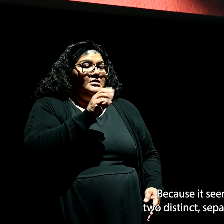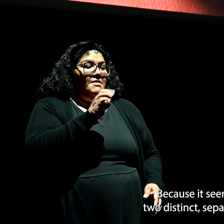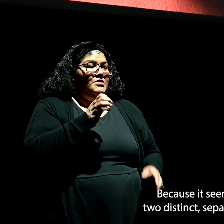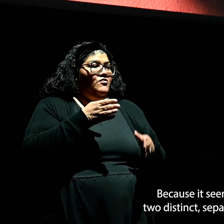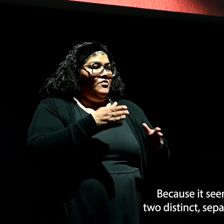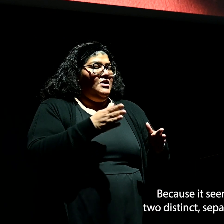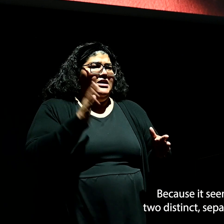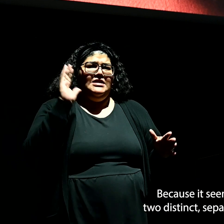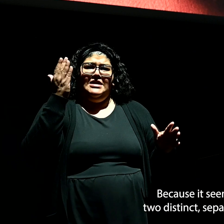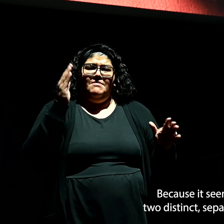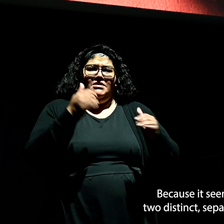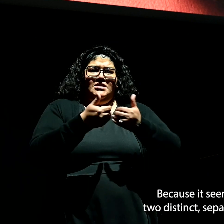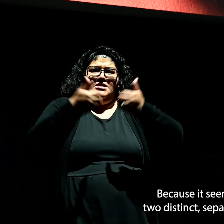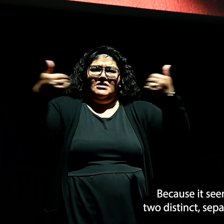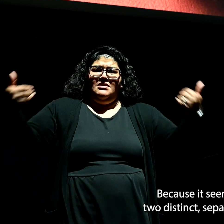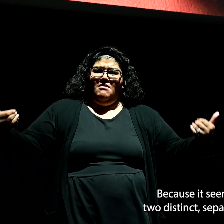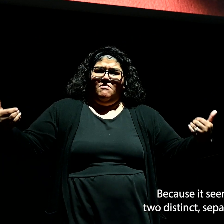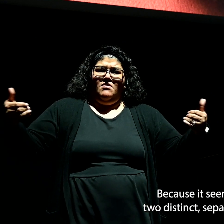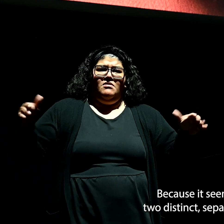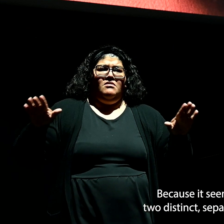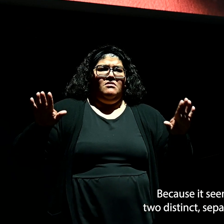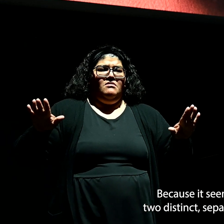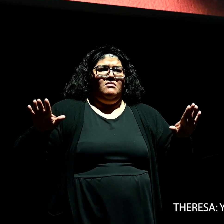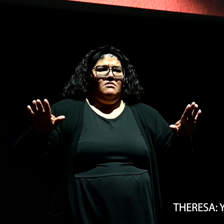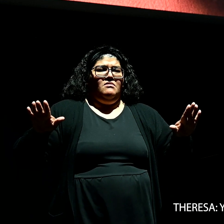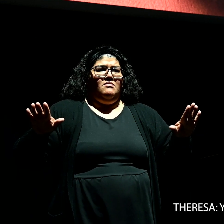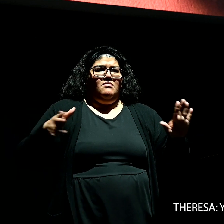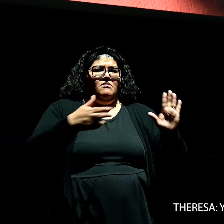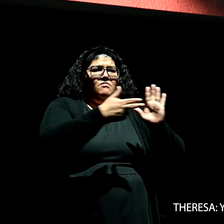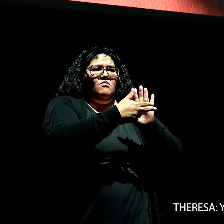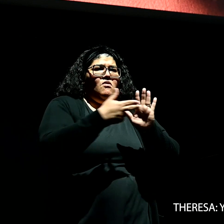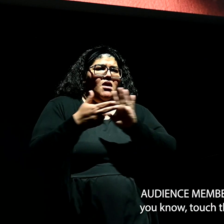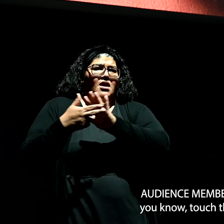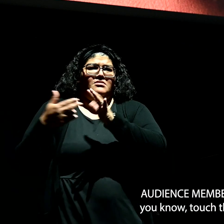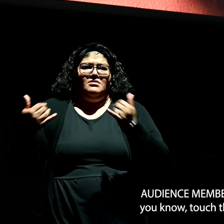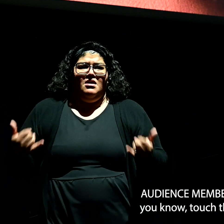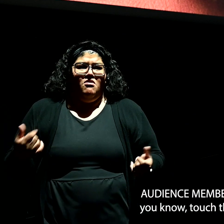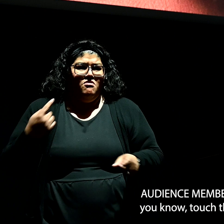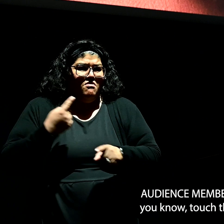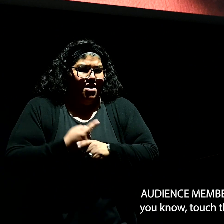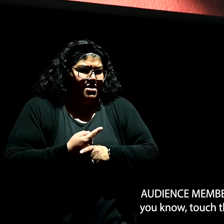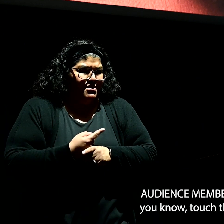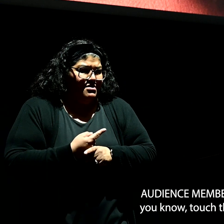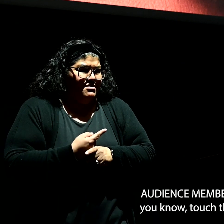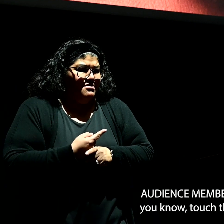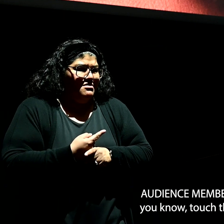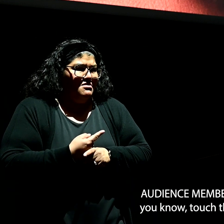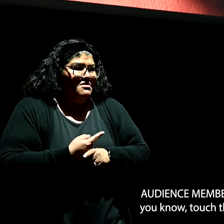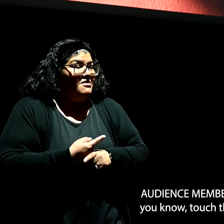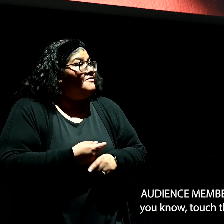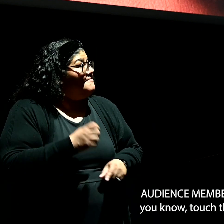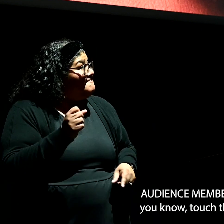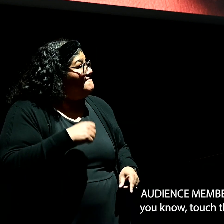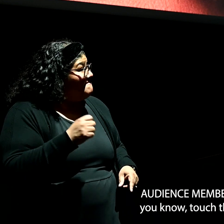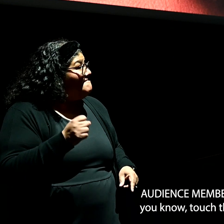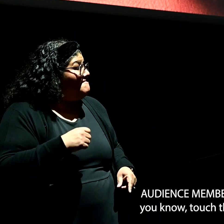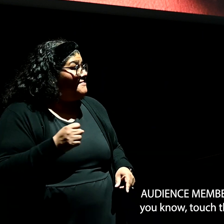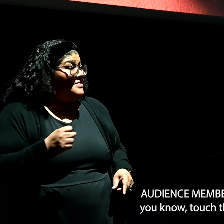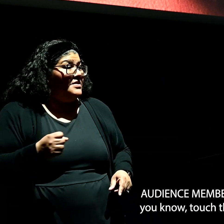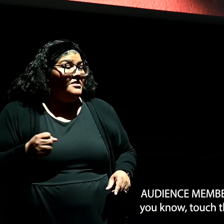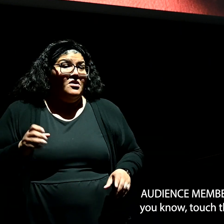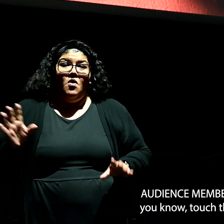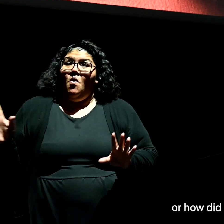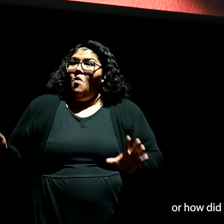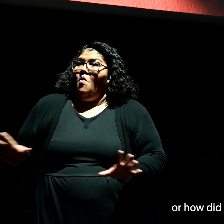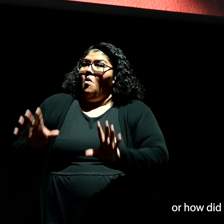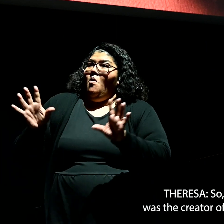seems like they're two distinct, separate brands now. Yeah. So do you not, touch the Muppets